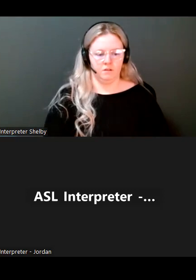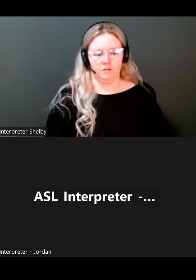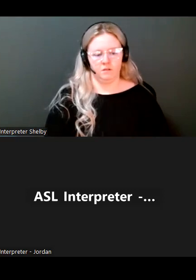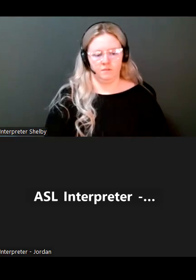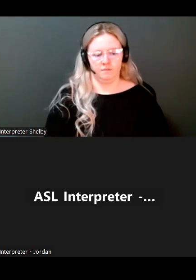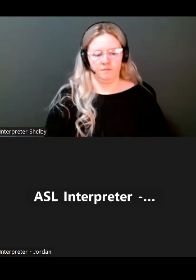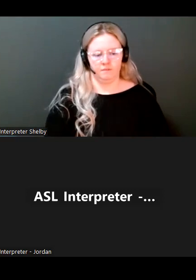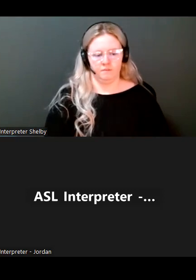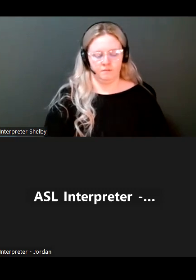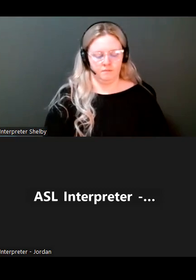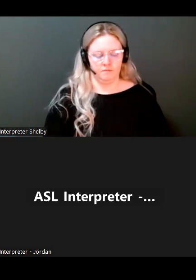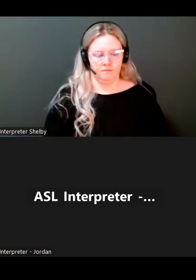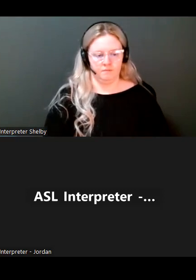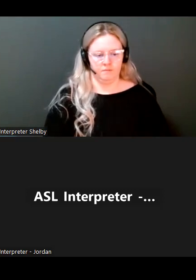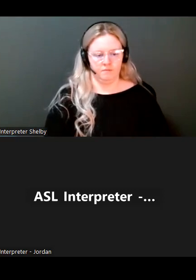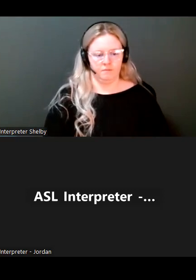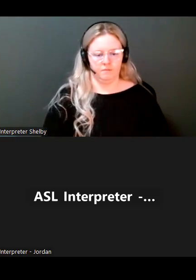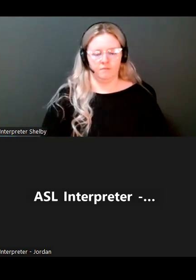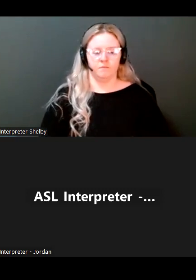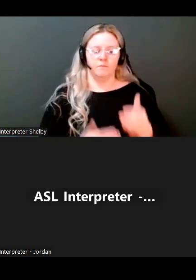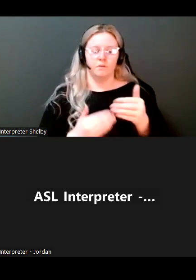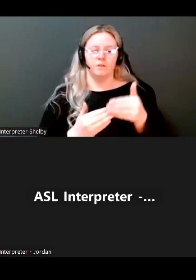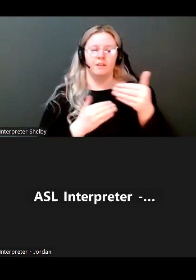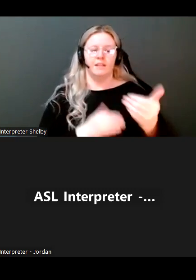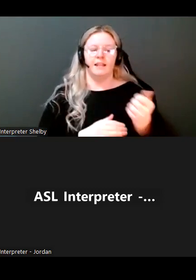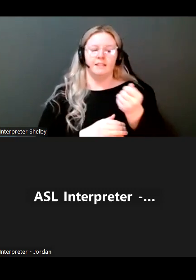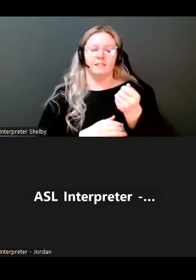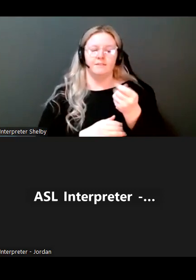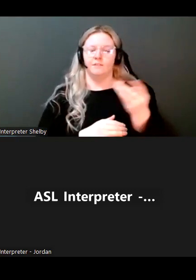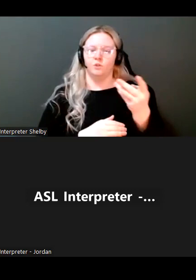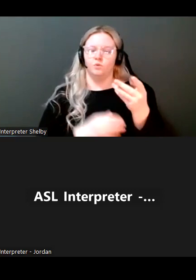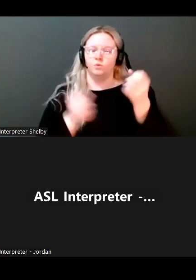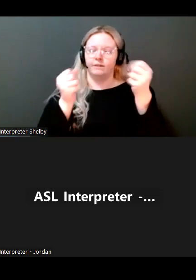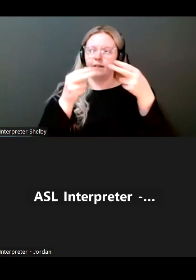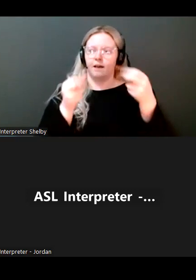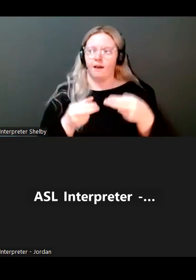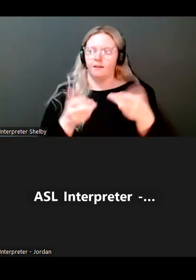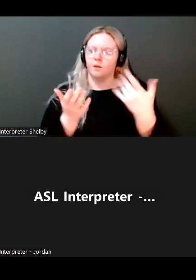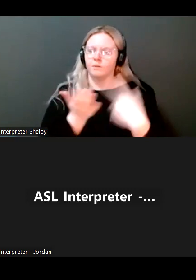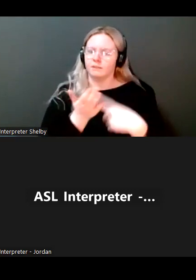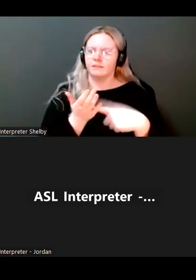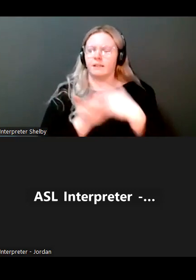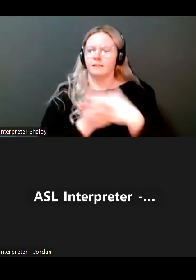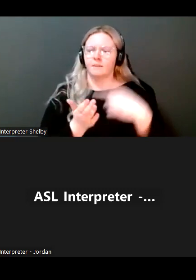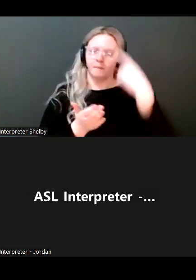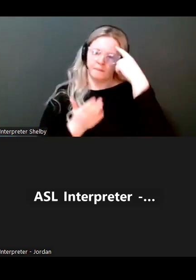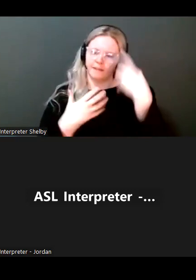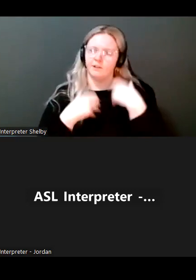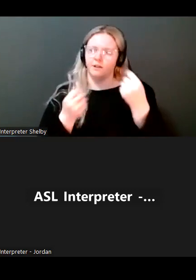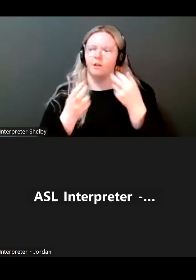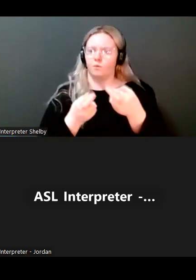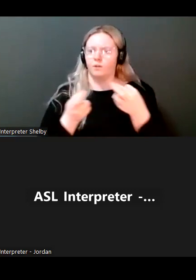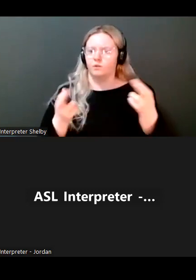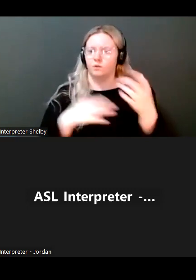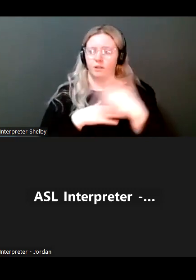And so the next few slides, I just want to talk about some of the mental health resources that are available